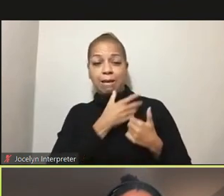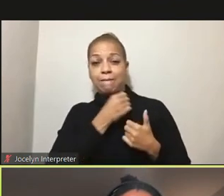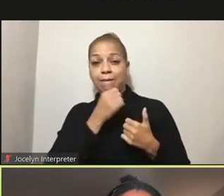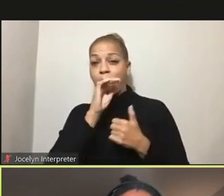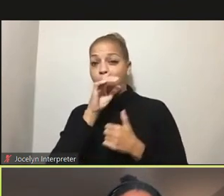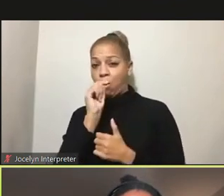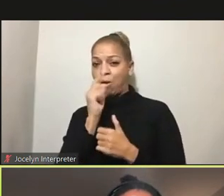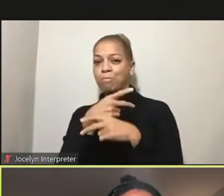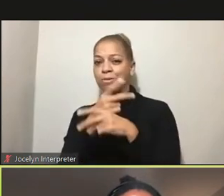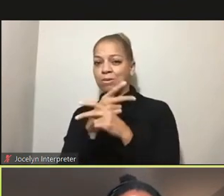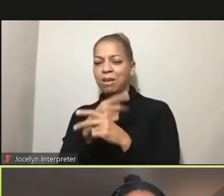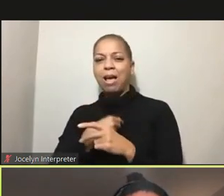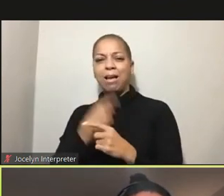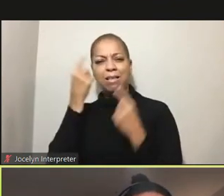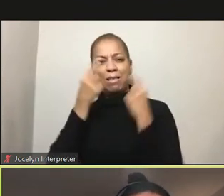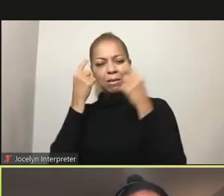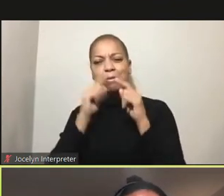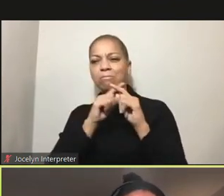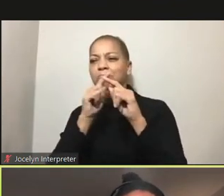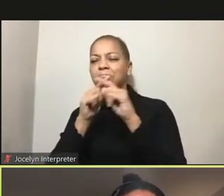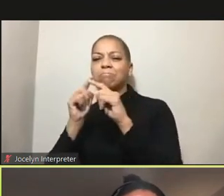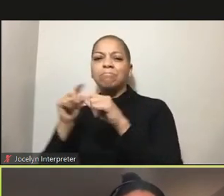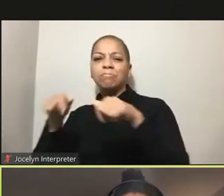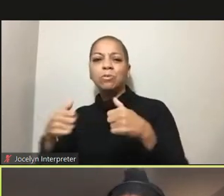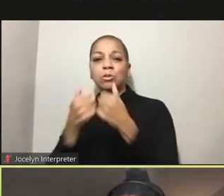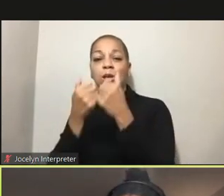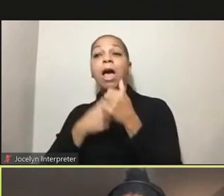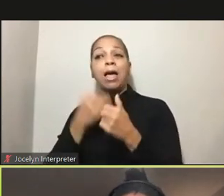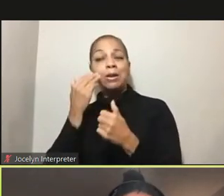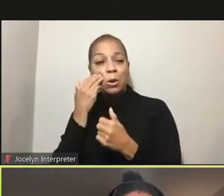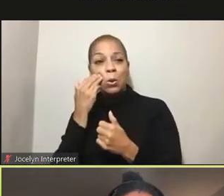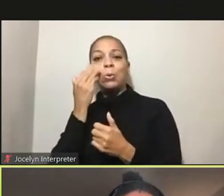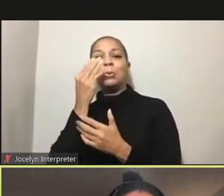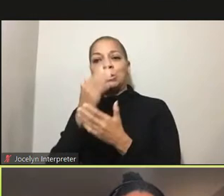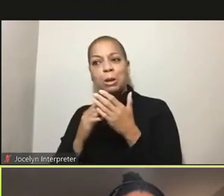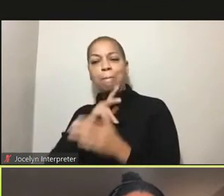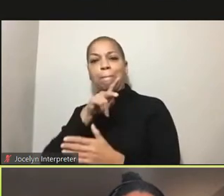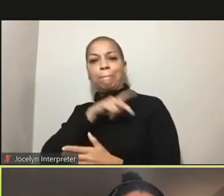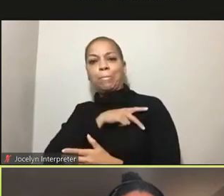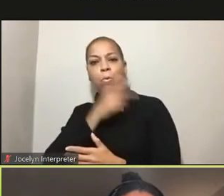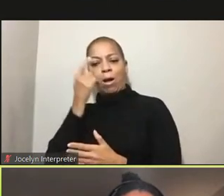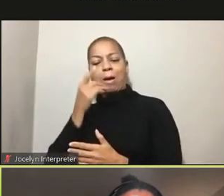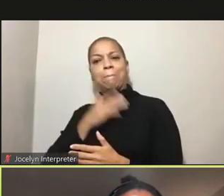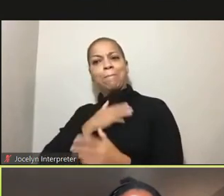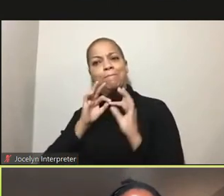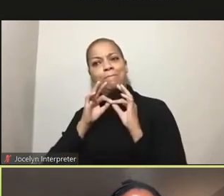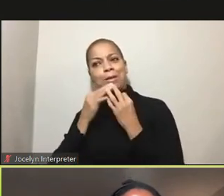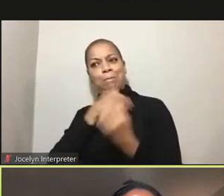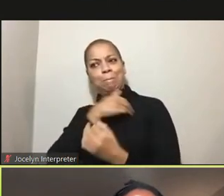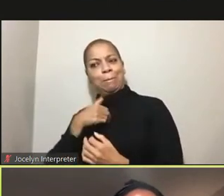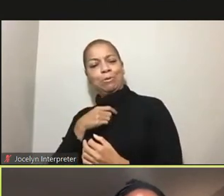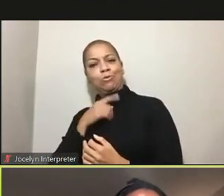think about the challenges. I know some of them personally because they are, you know, family members basically. And then